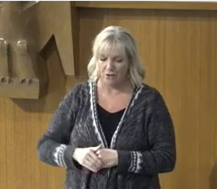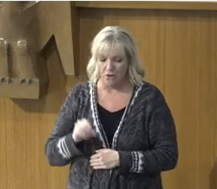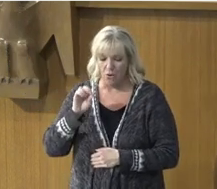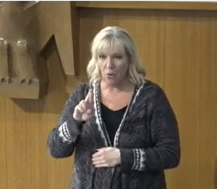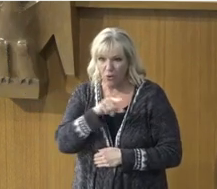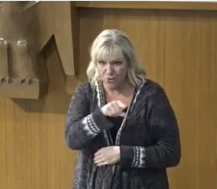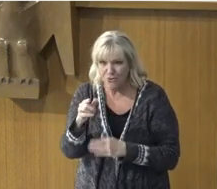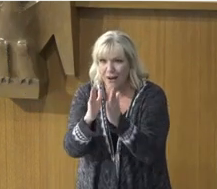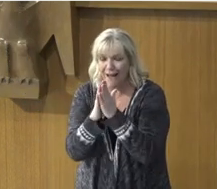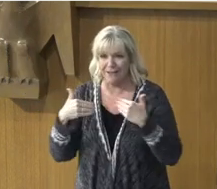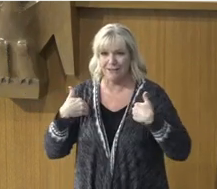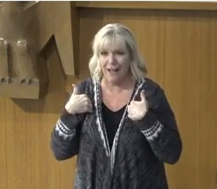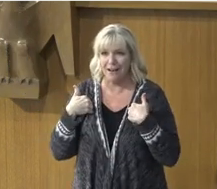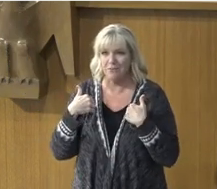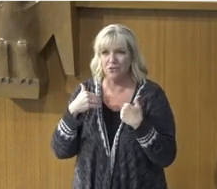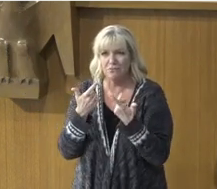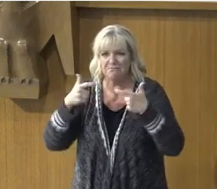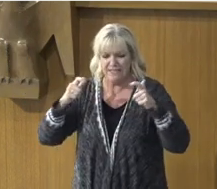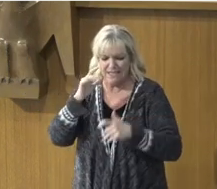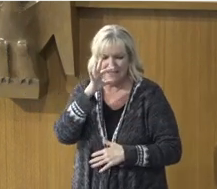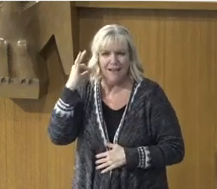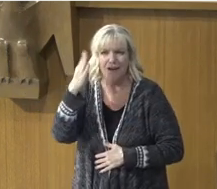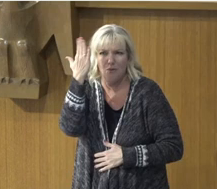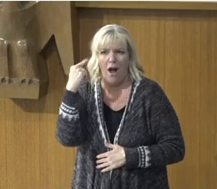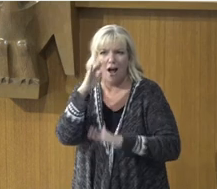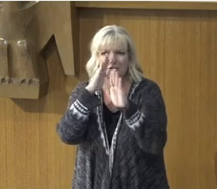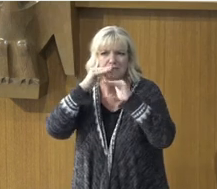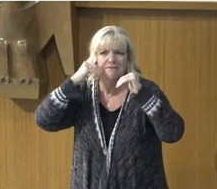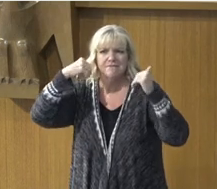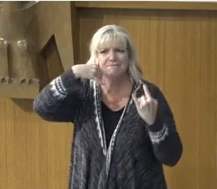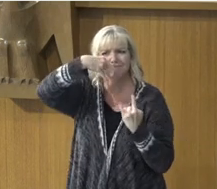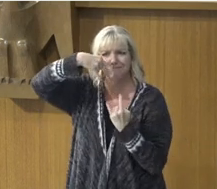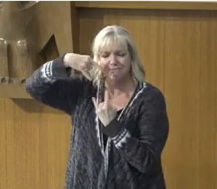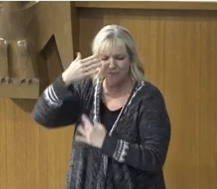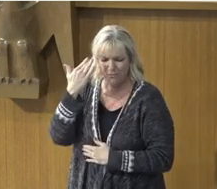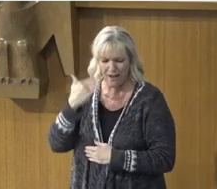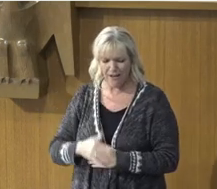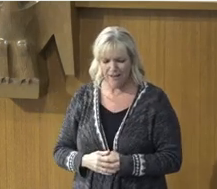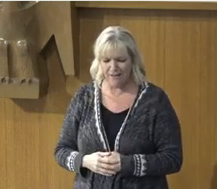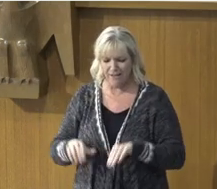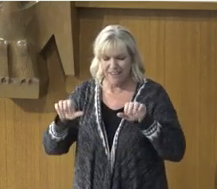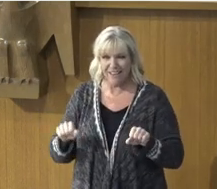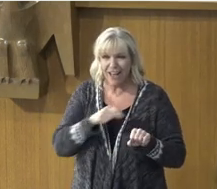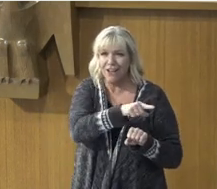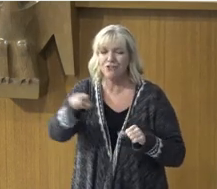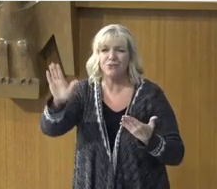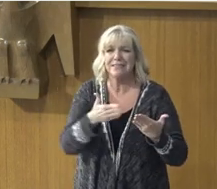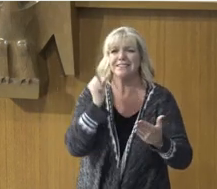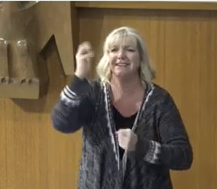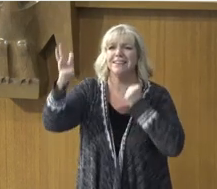grinning bobcat why he grinned Can you sing with all the voices